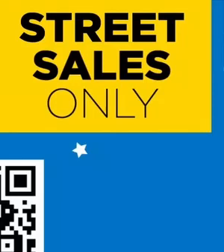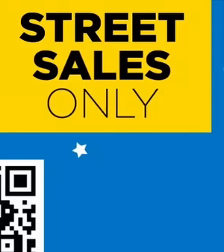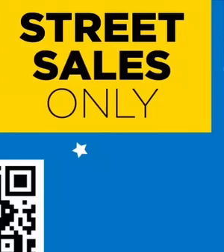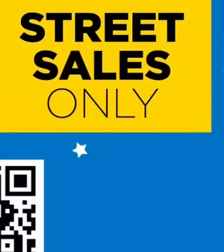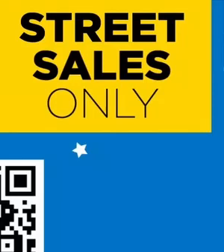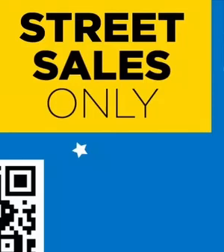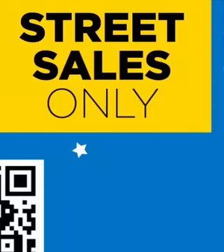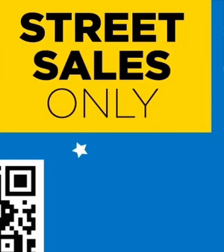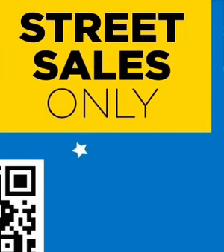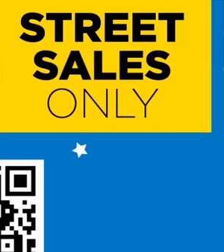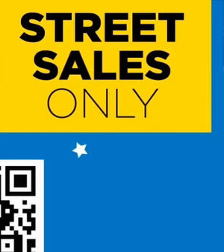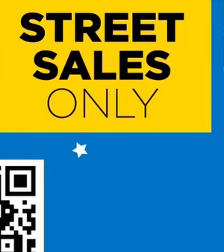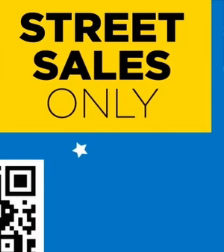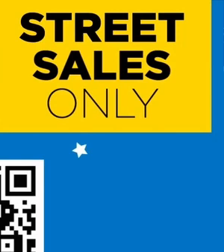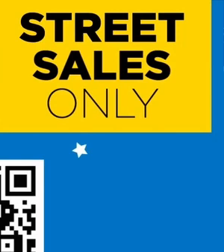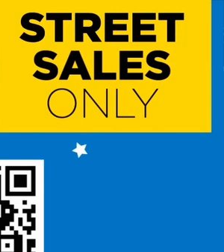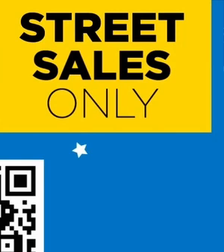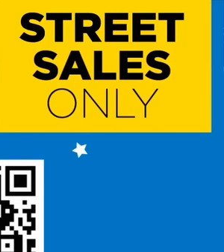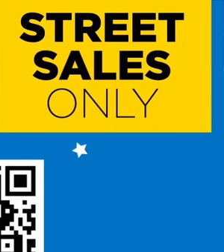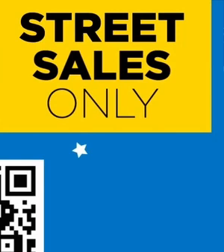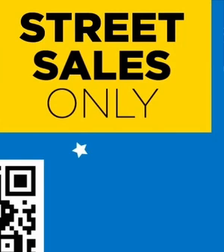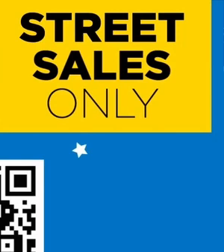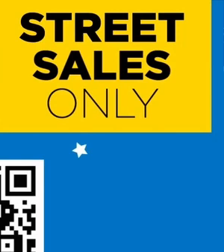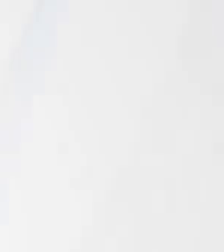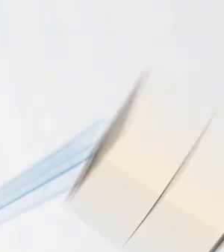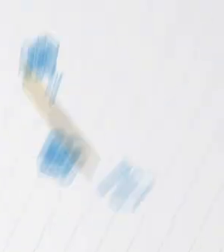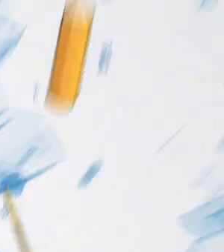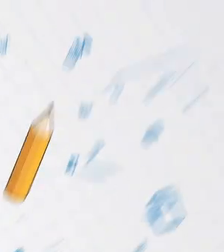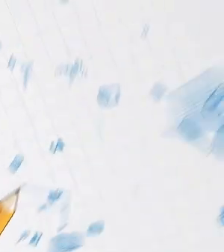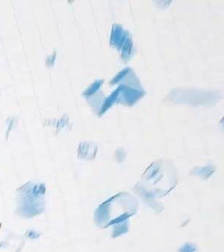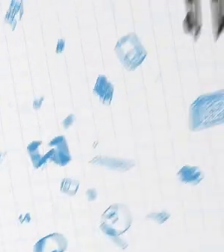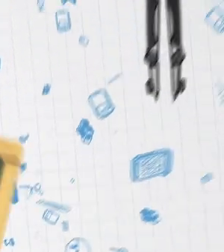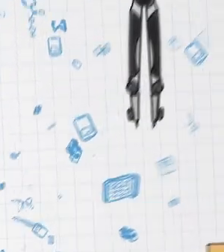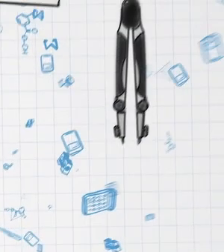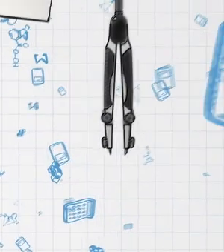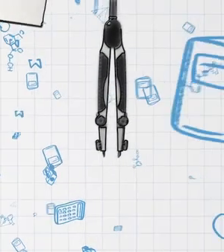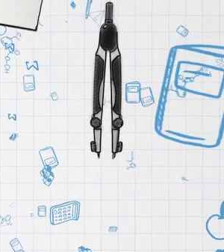lesson and other fun activities with Zoe and Zoshi.